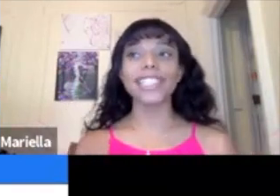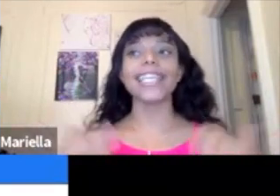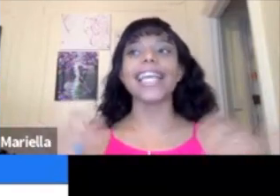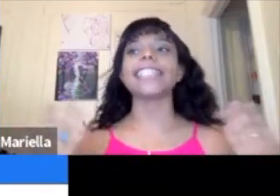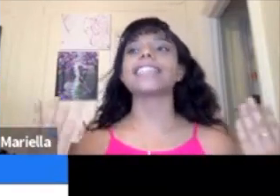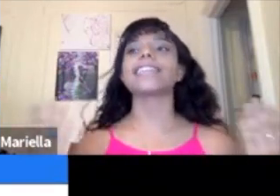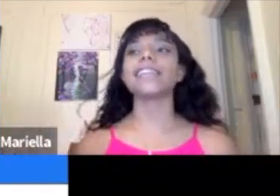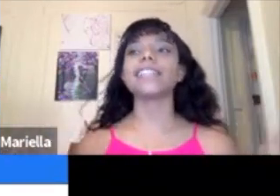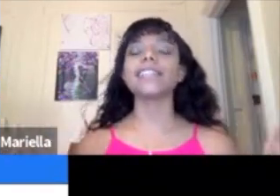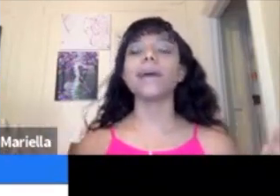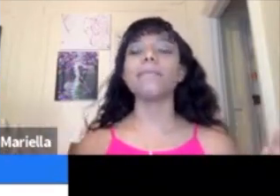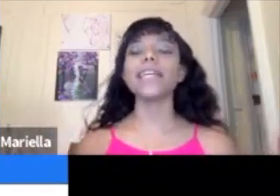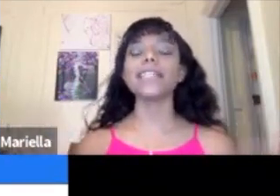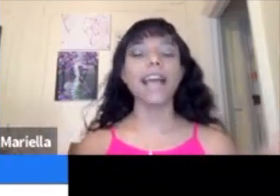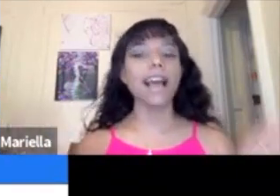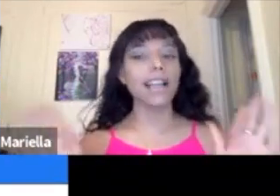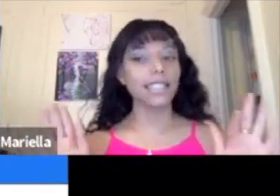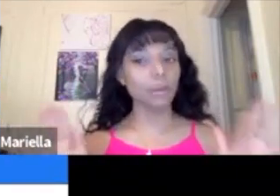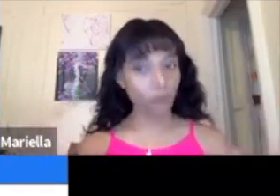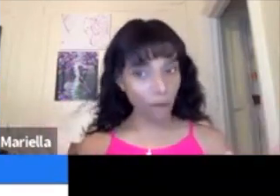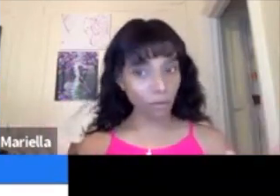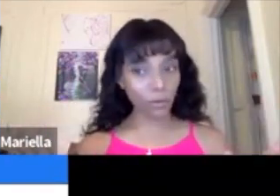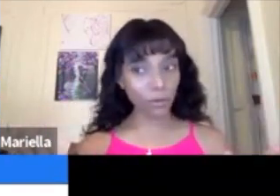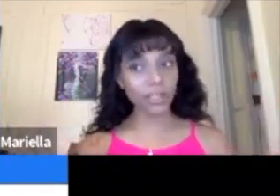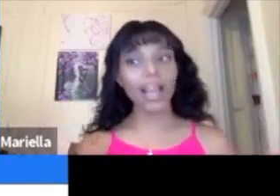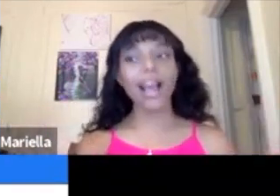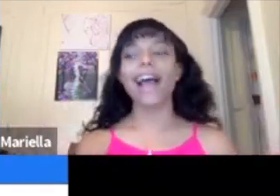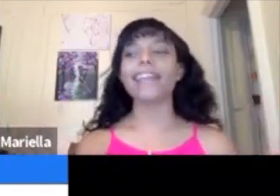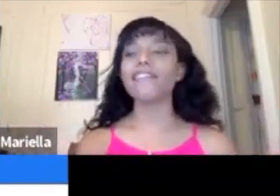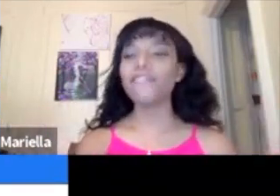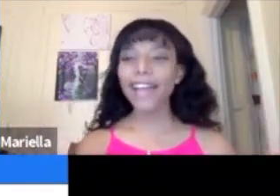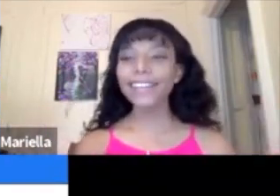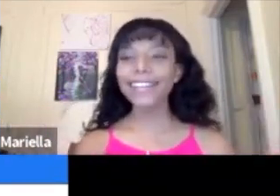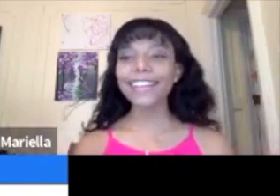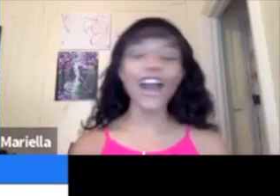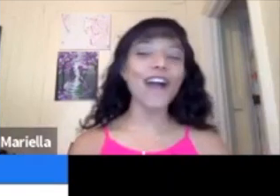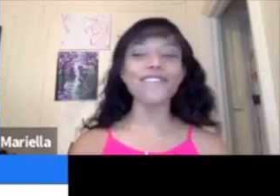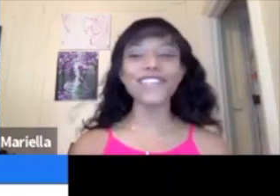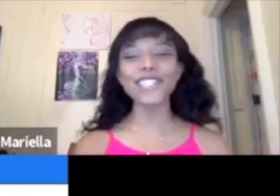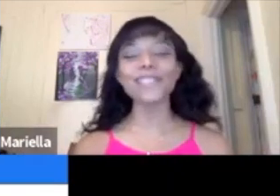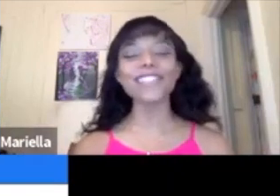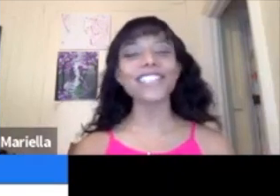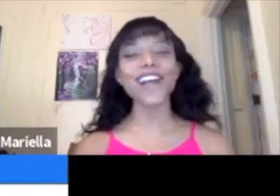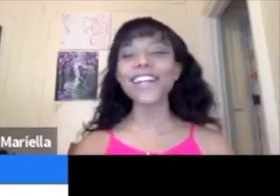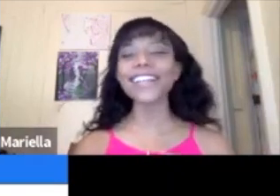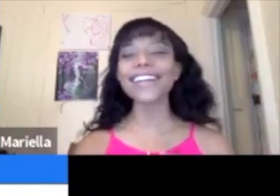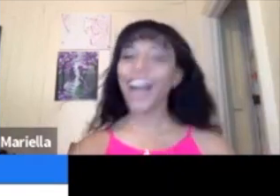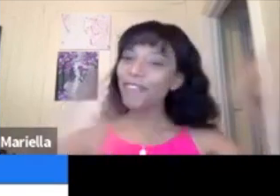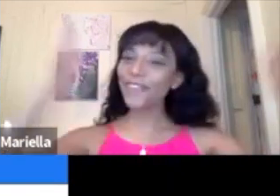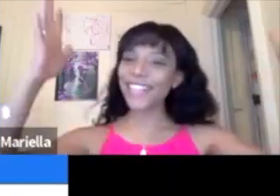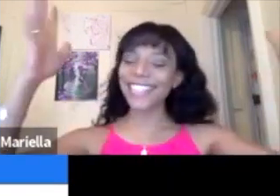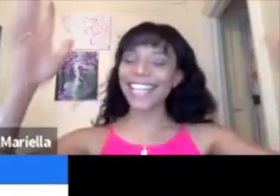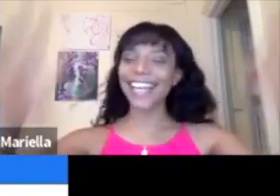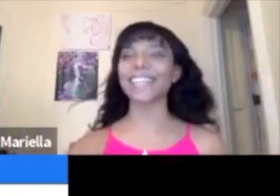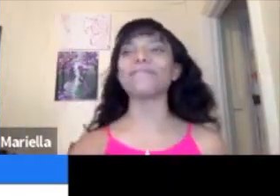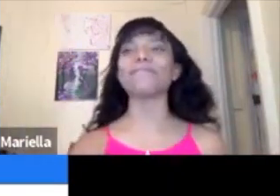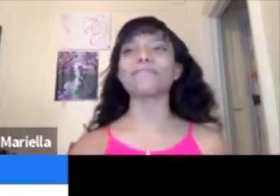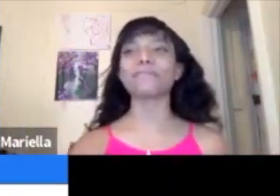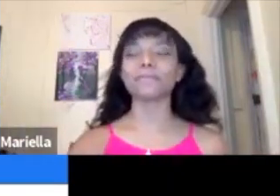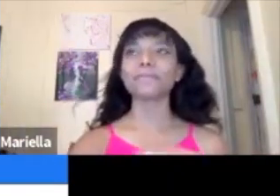over today's discussion topics, some ground rules, and then finally the conference will start